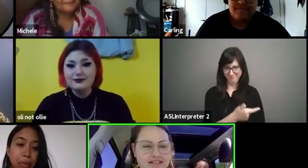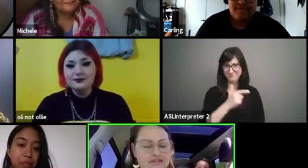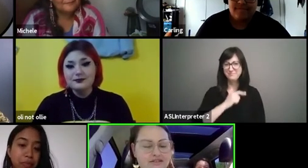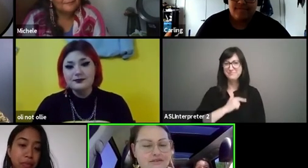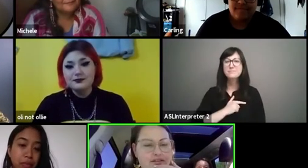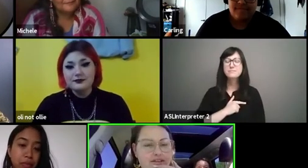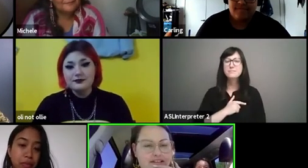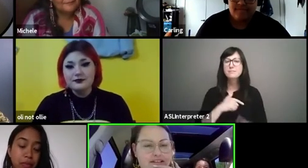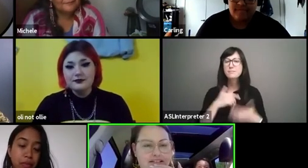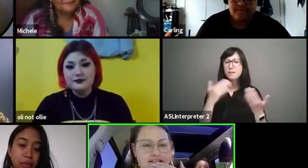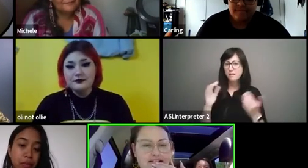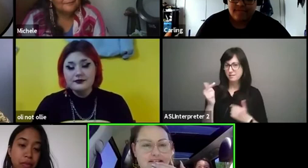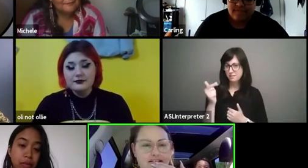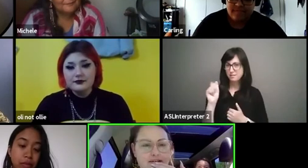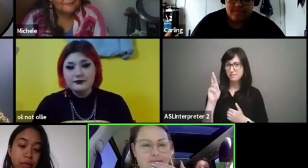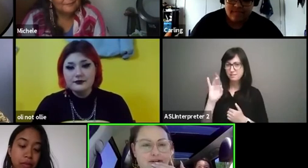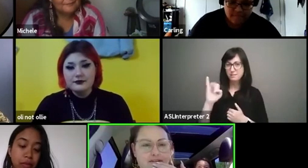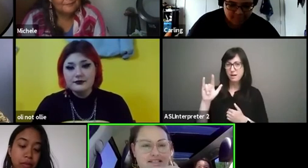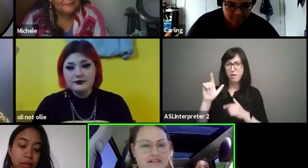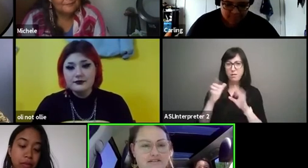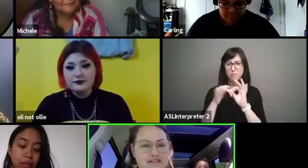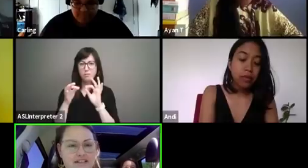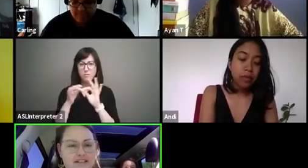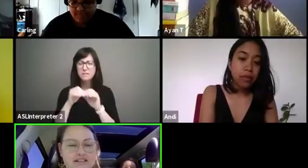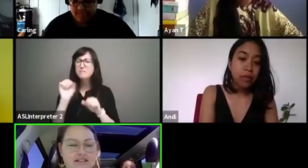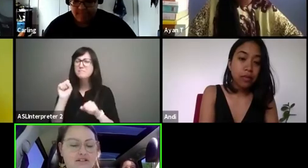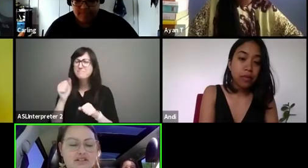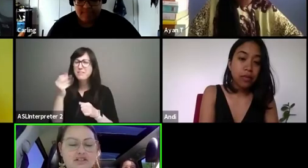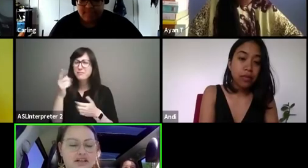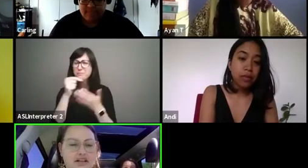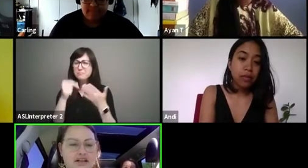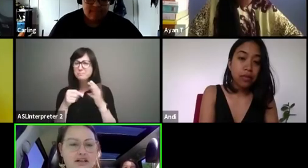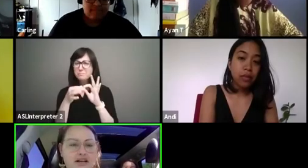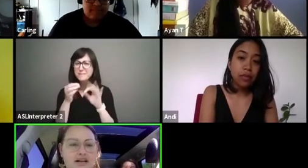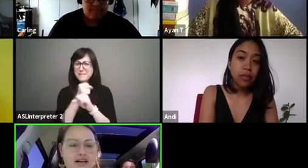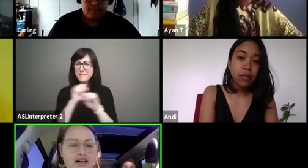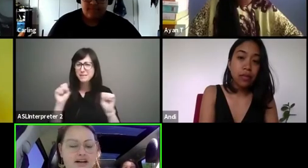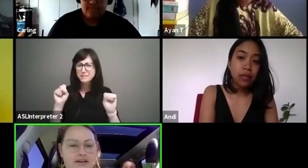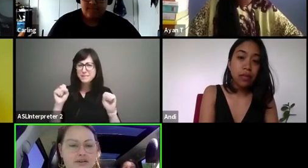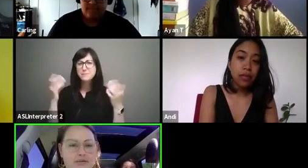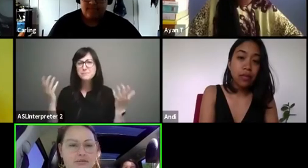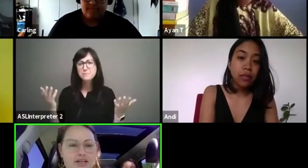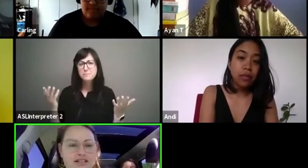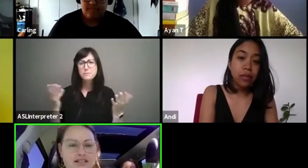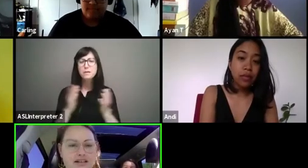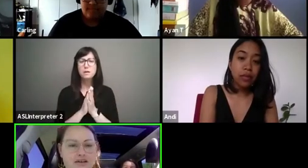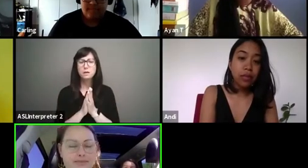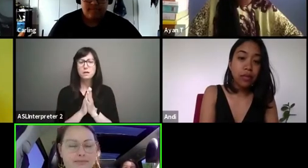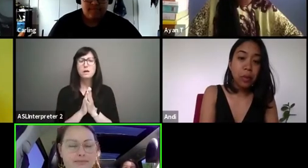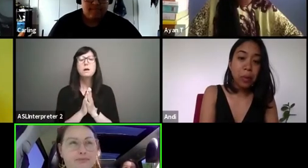I guess a few things about safety is I'll just share